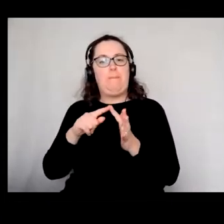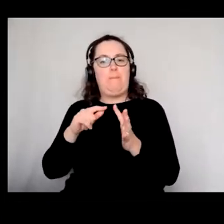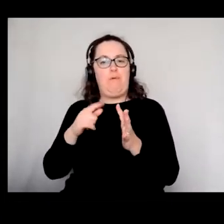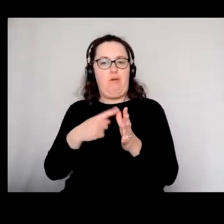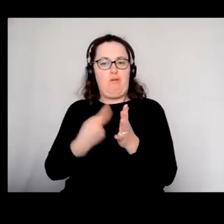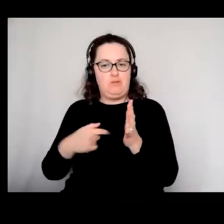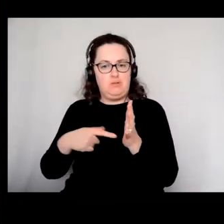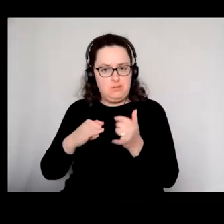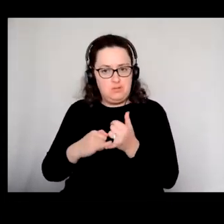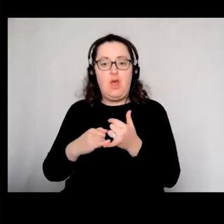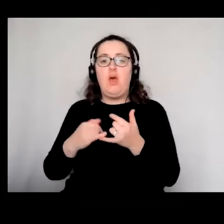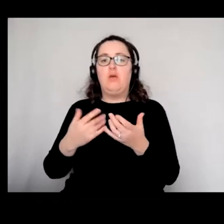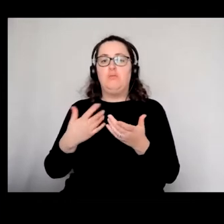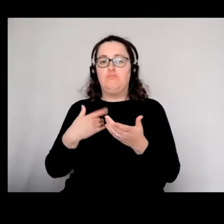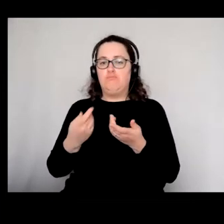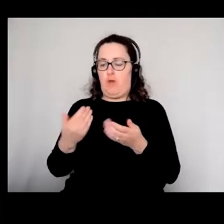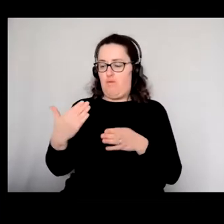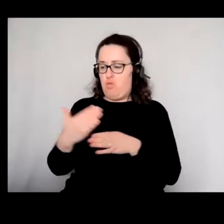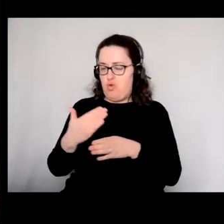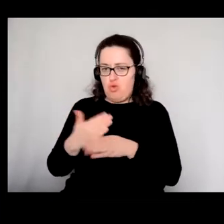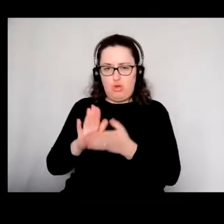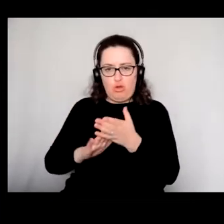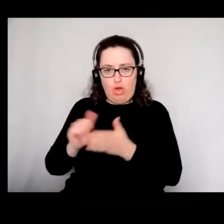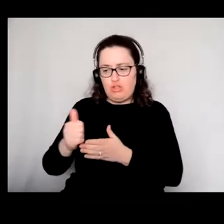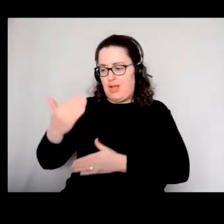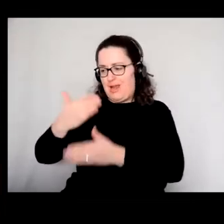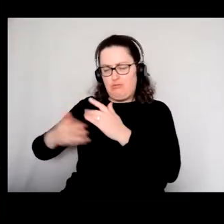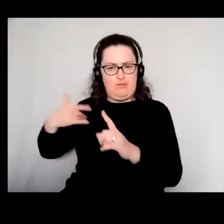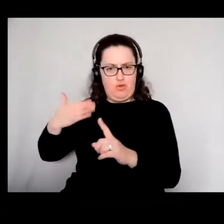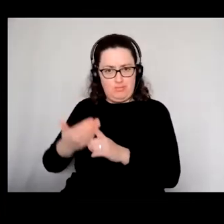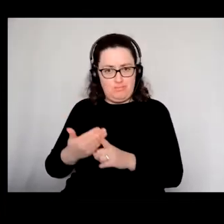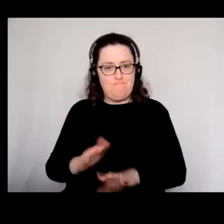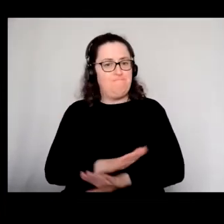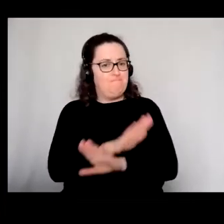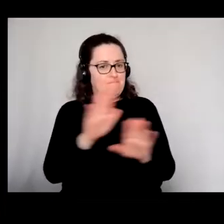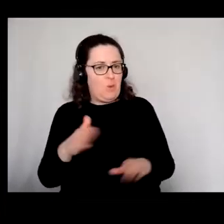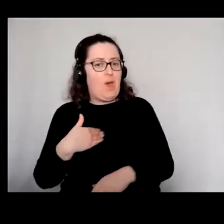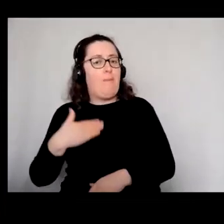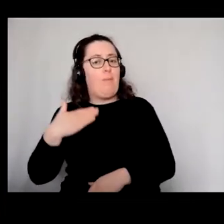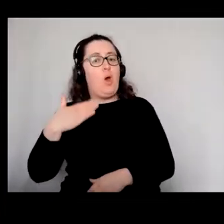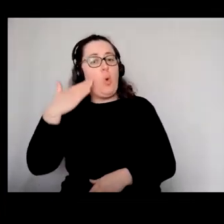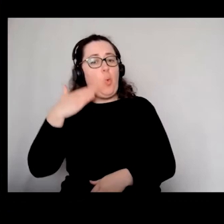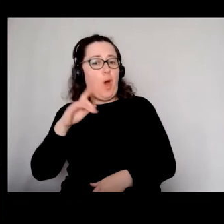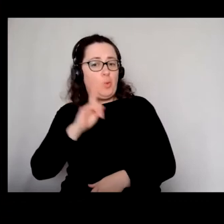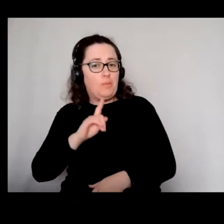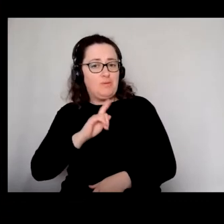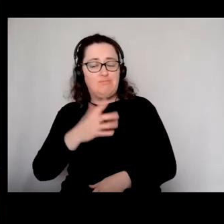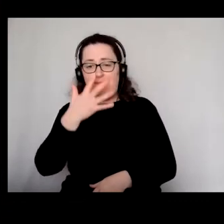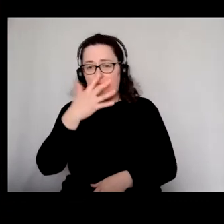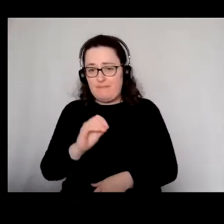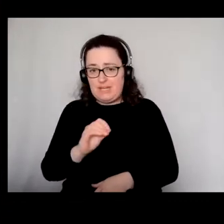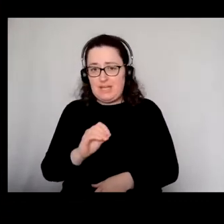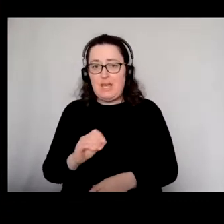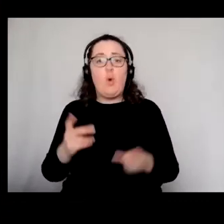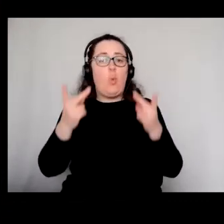I've worked in culture and heritage for quite a long time. Hello, I'm a white woman, 50. I wear glasses